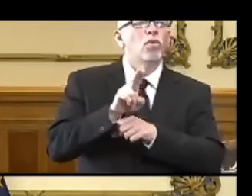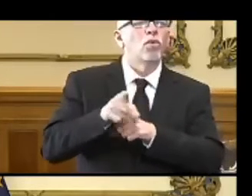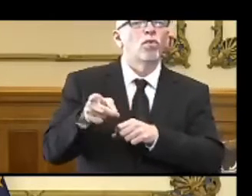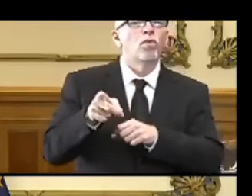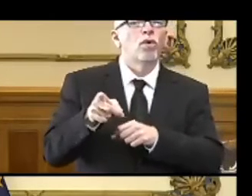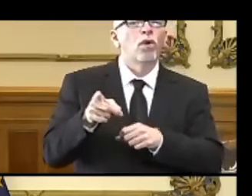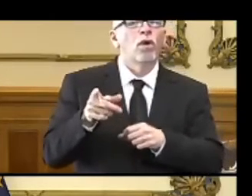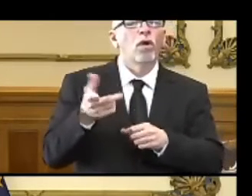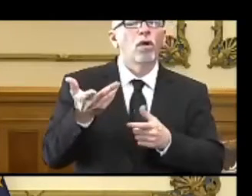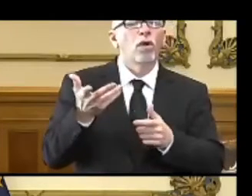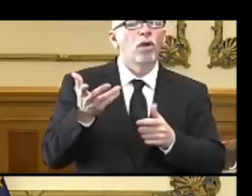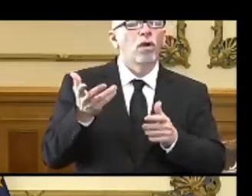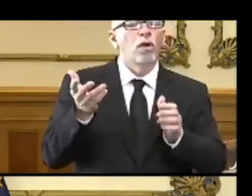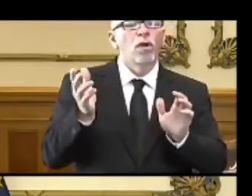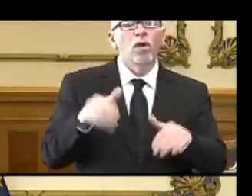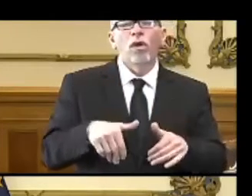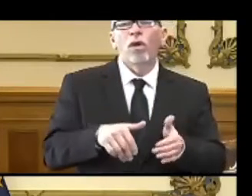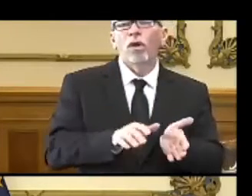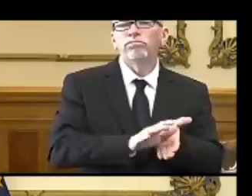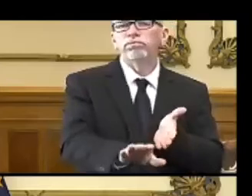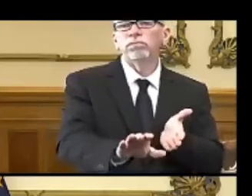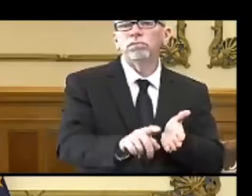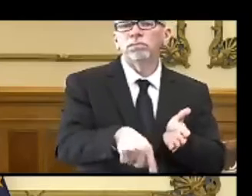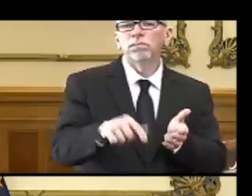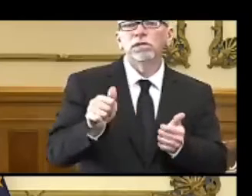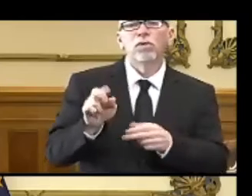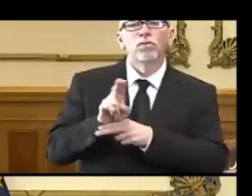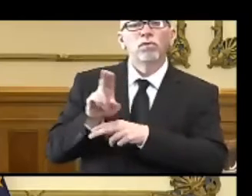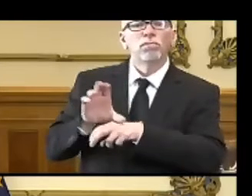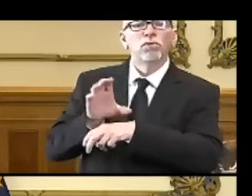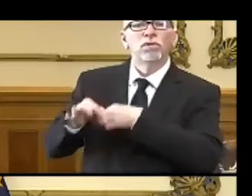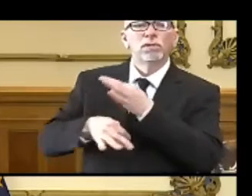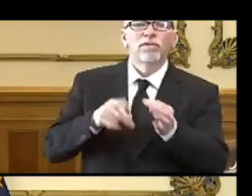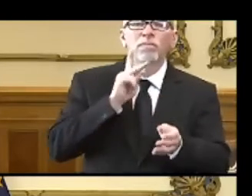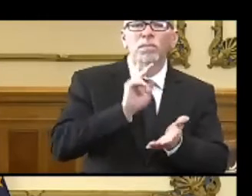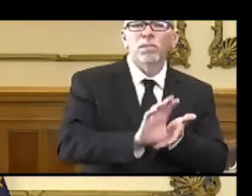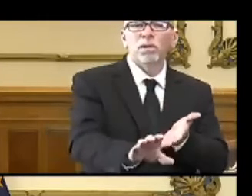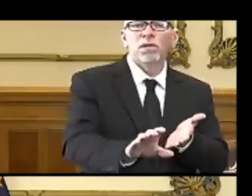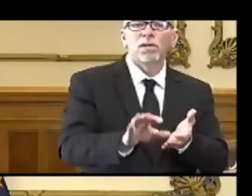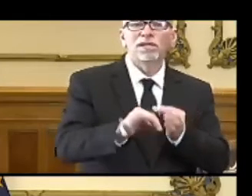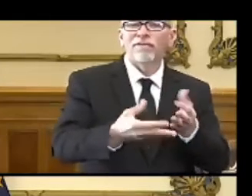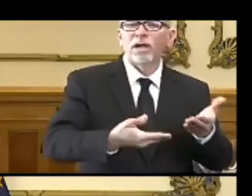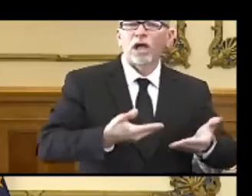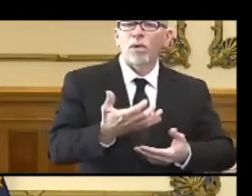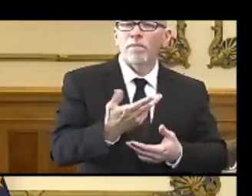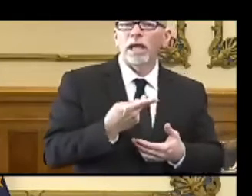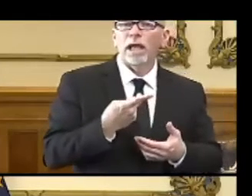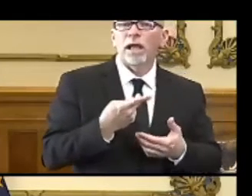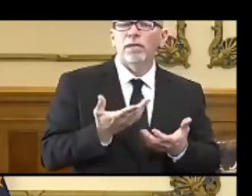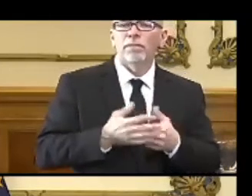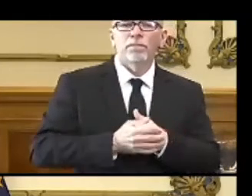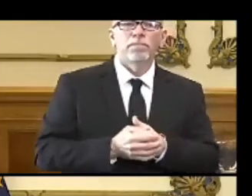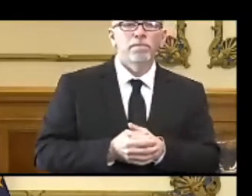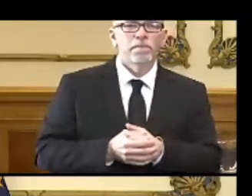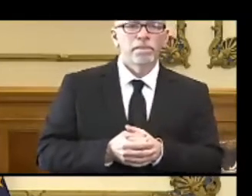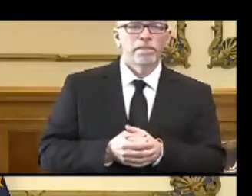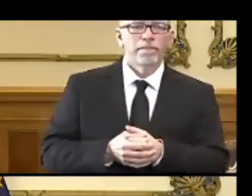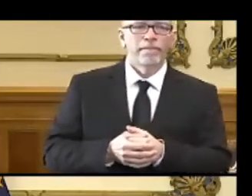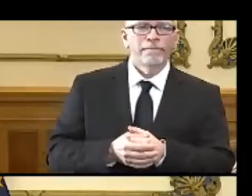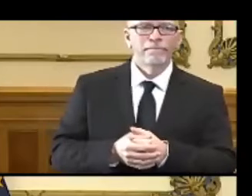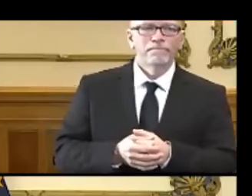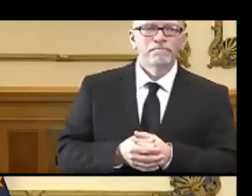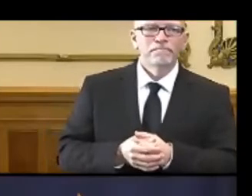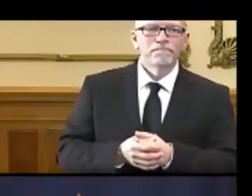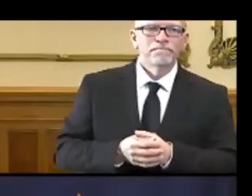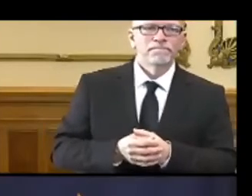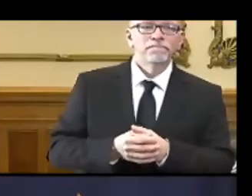to automate away those jobs instead of hiring those same employees back? Yeah. Well, we'll continue to work hand in